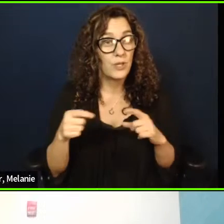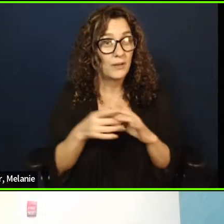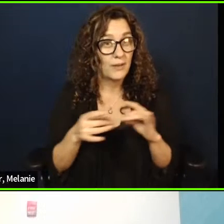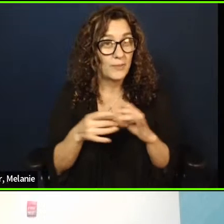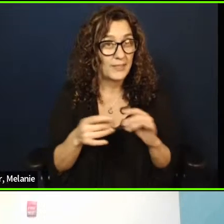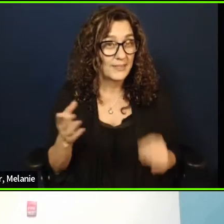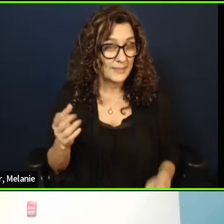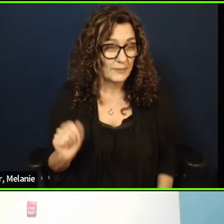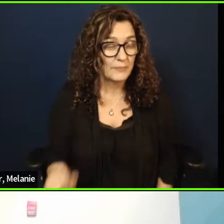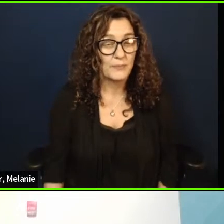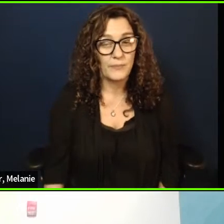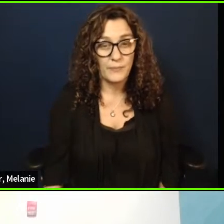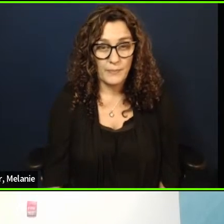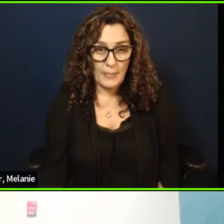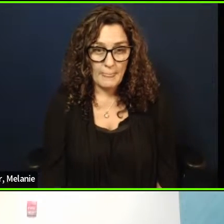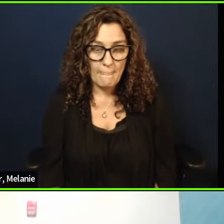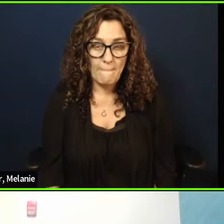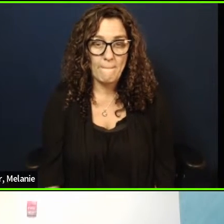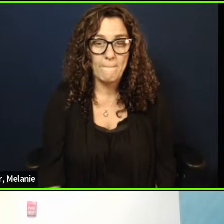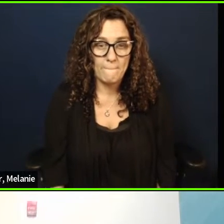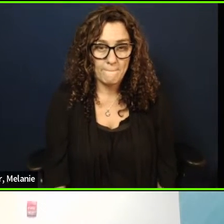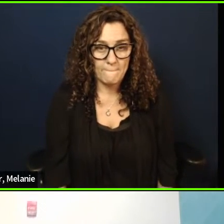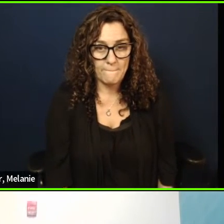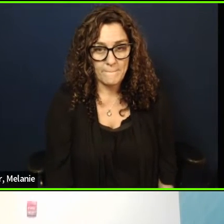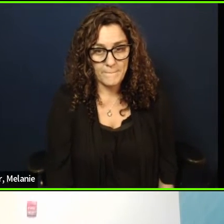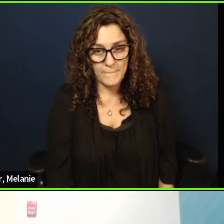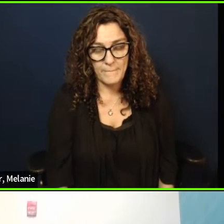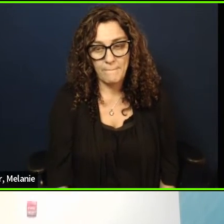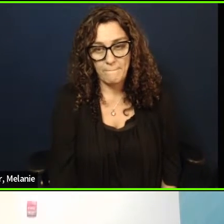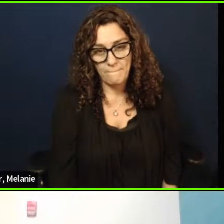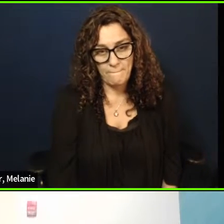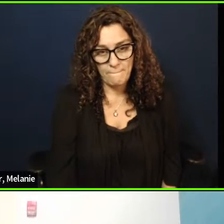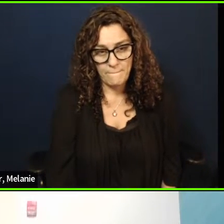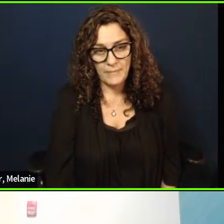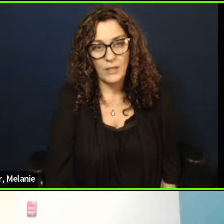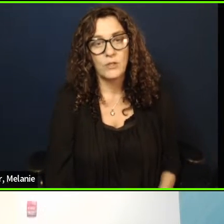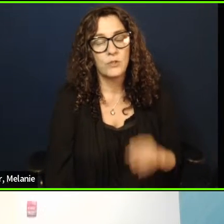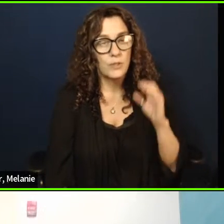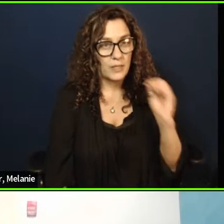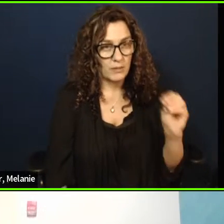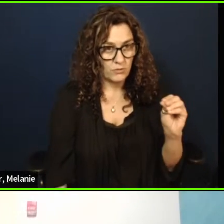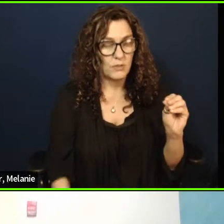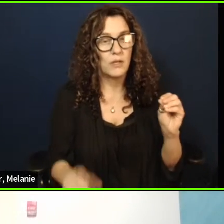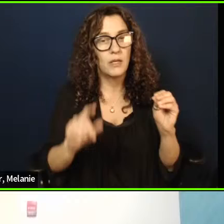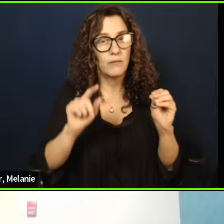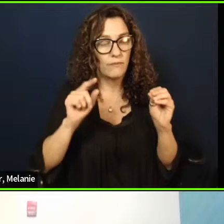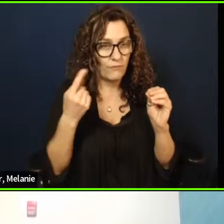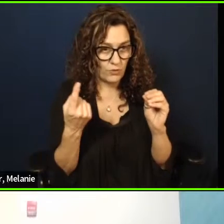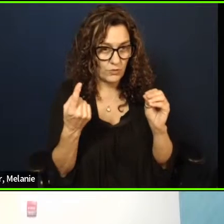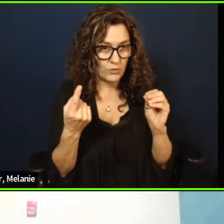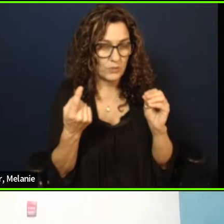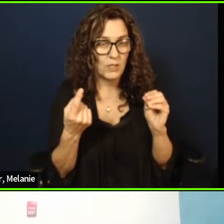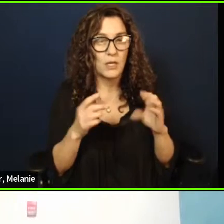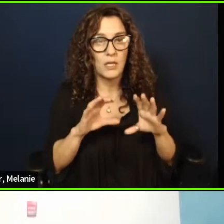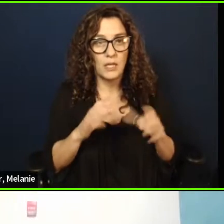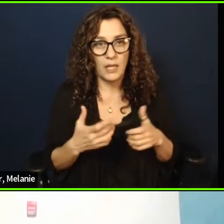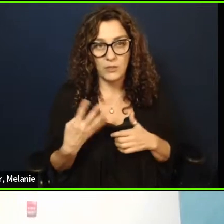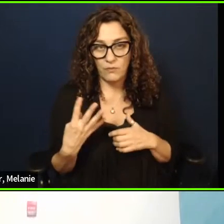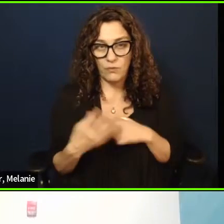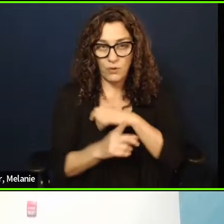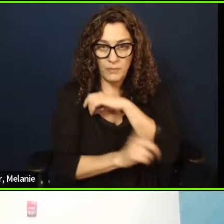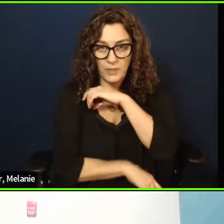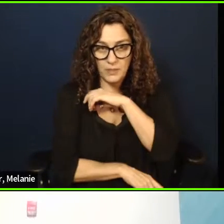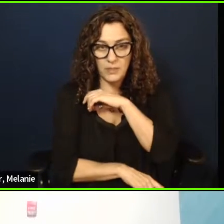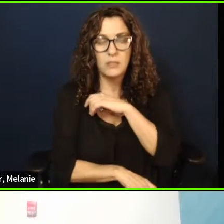says, between the nth and first time class 4 penalties should be a 1-year